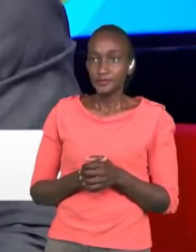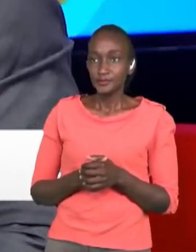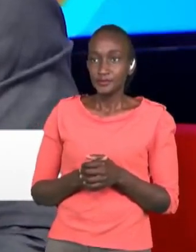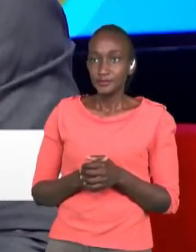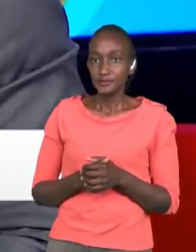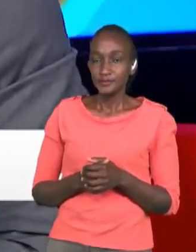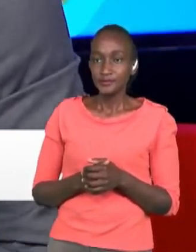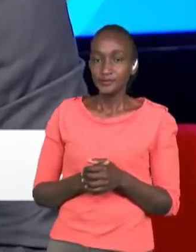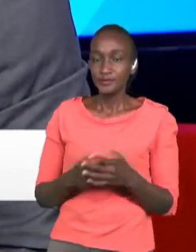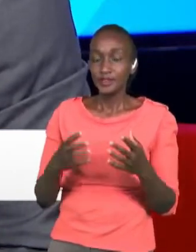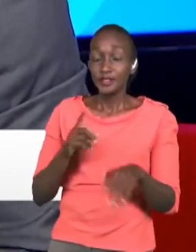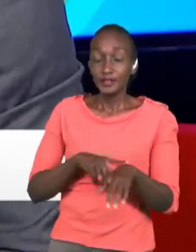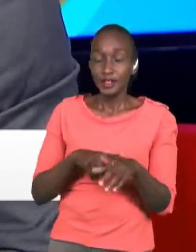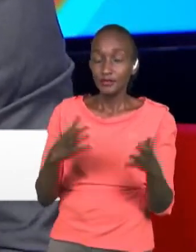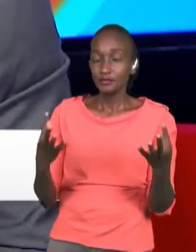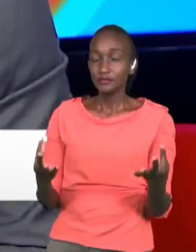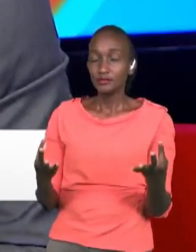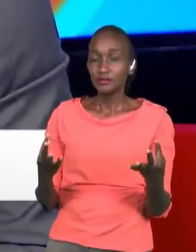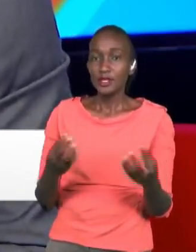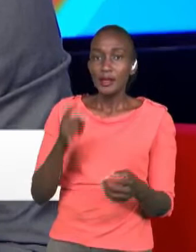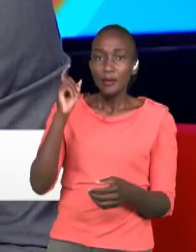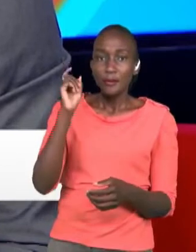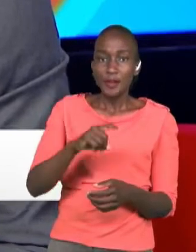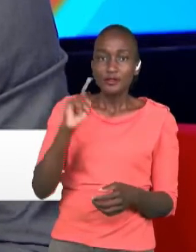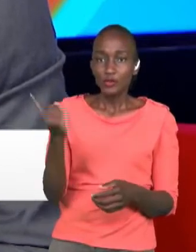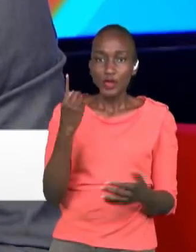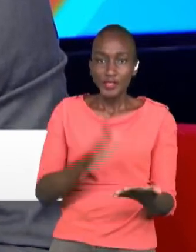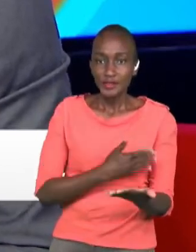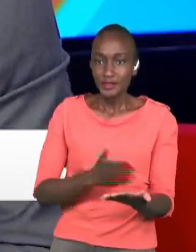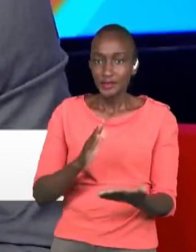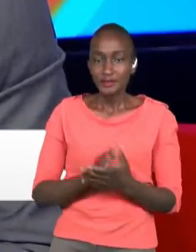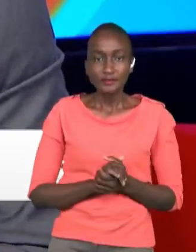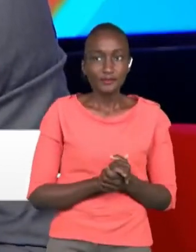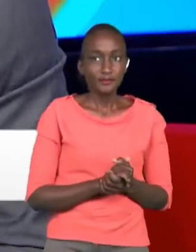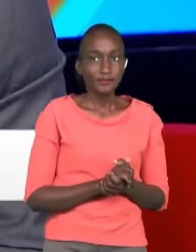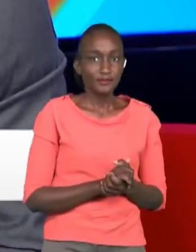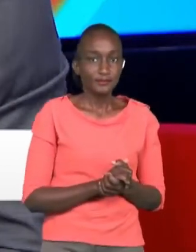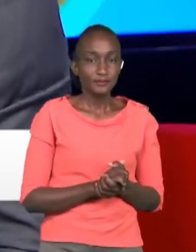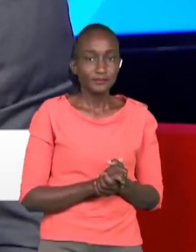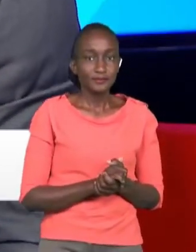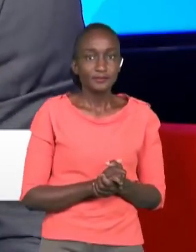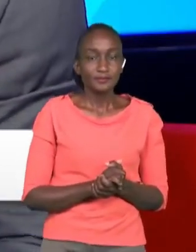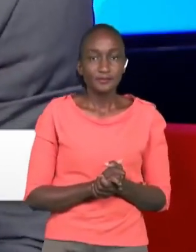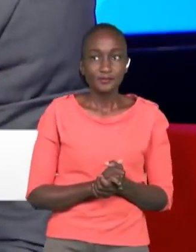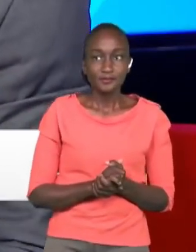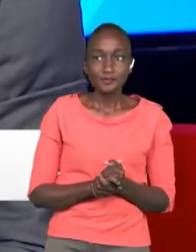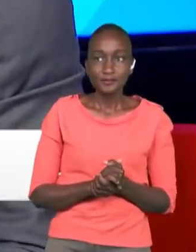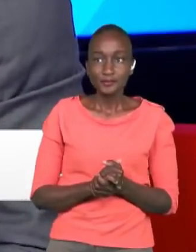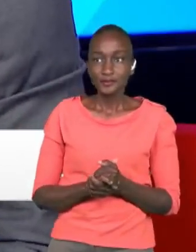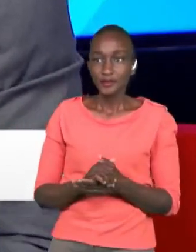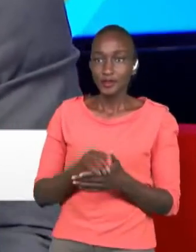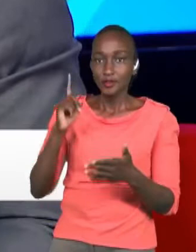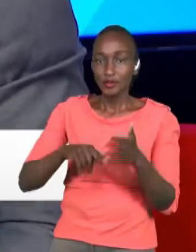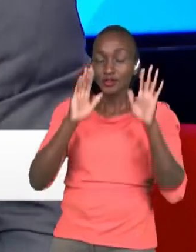to hum during meditation? And yeah, hum, yeah. Hum. And how natural is that? Yeah. Do I really have to hum? And yeah. what is the relevance